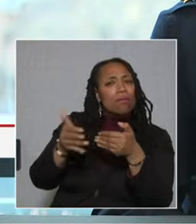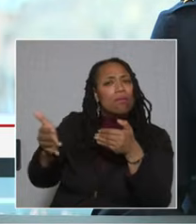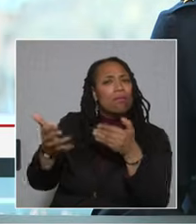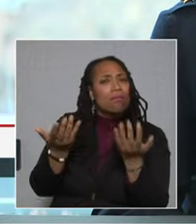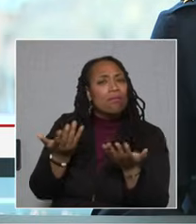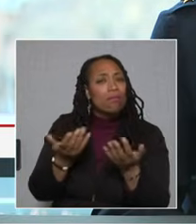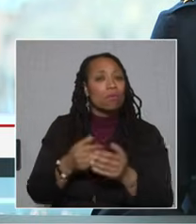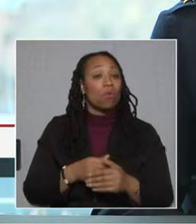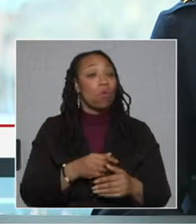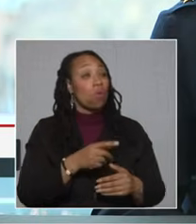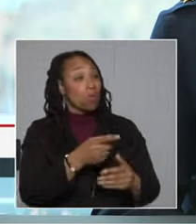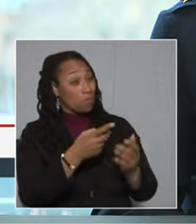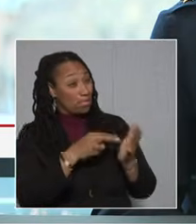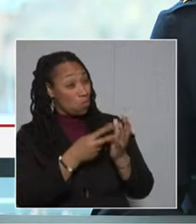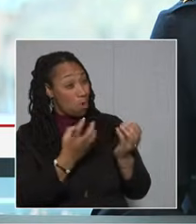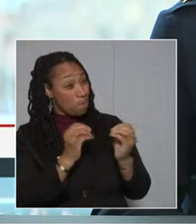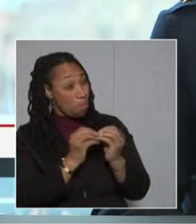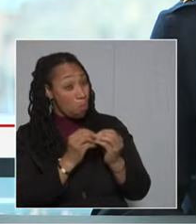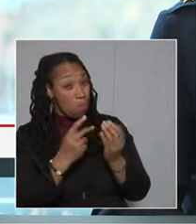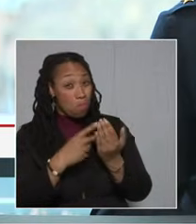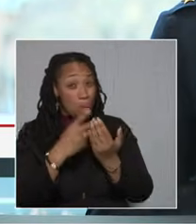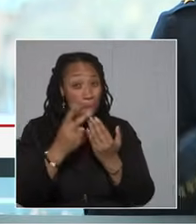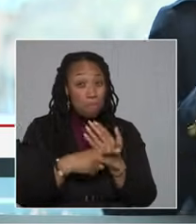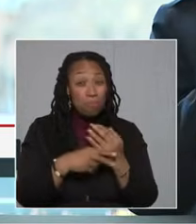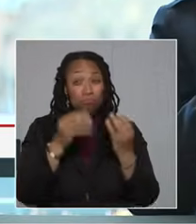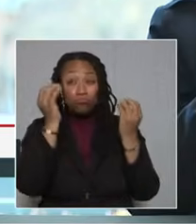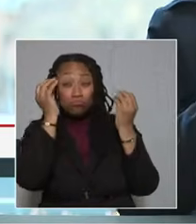council, are they out of step,